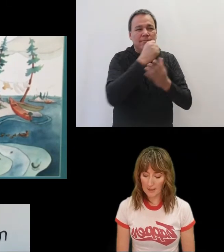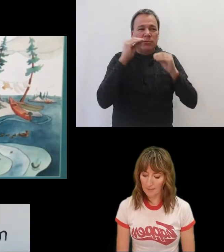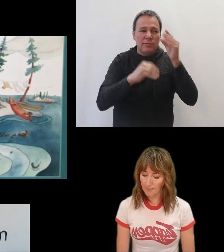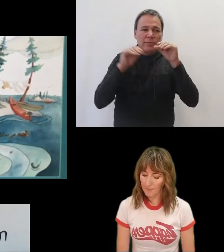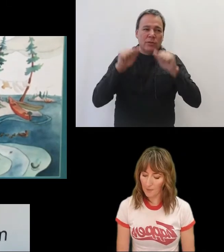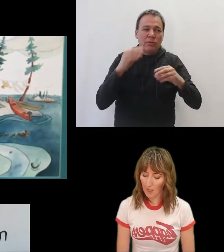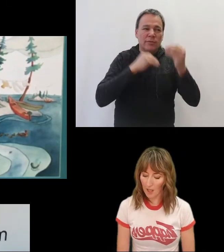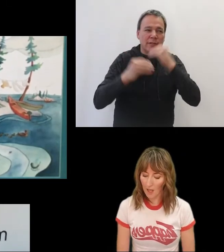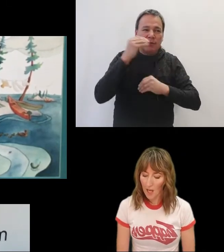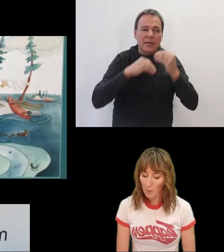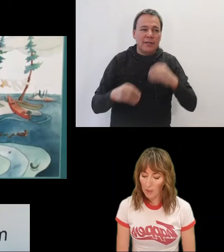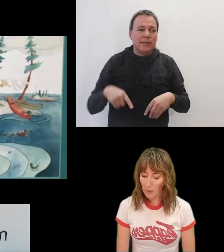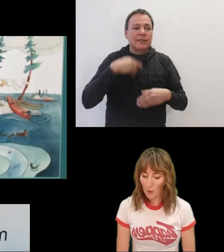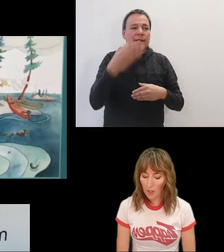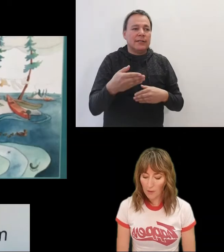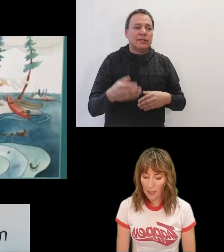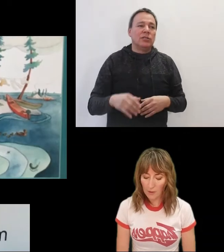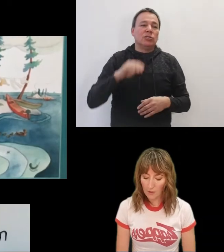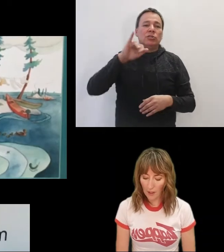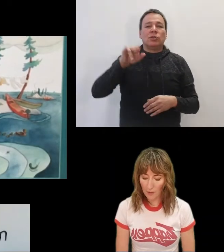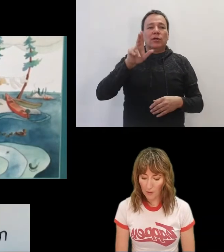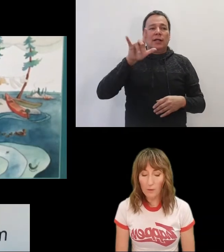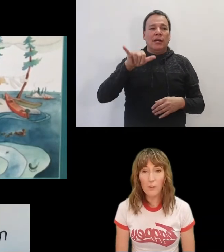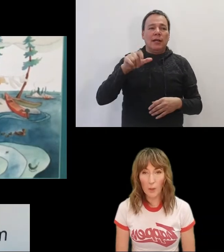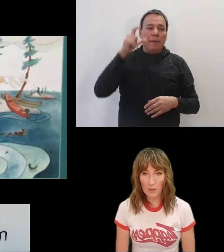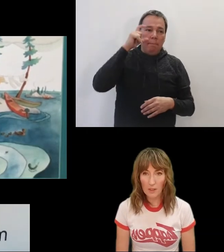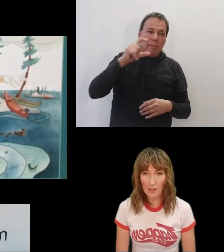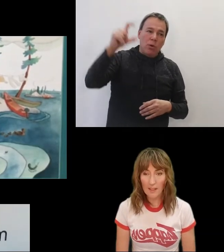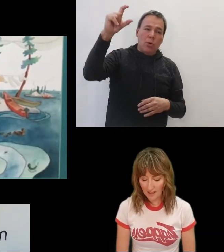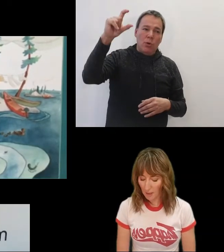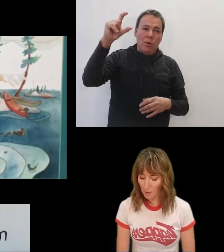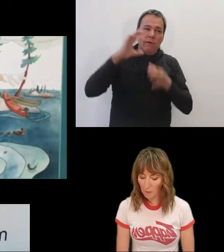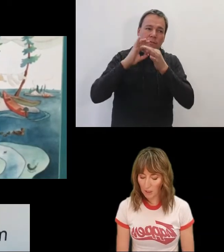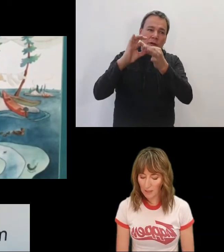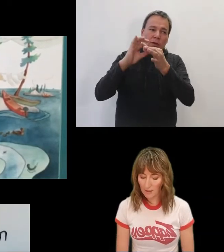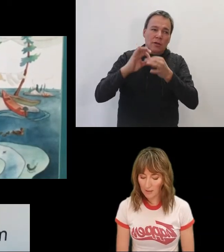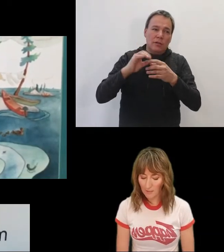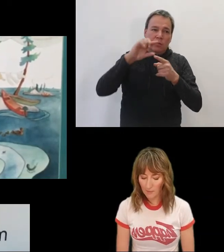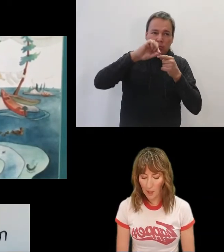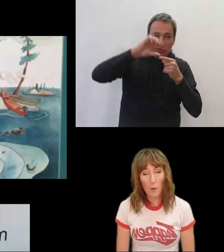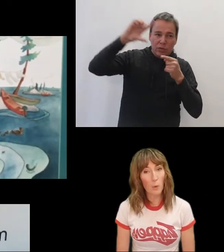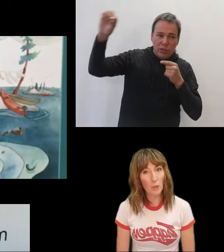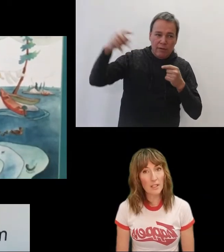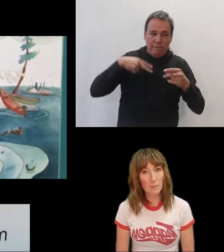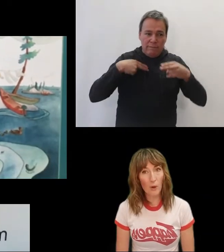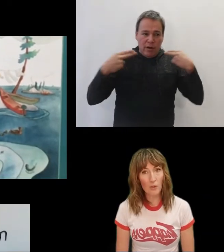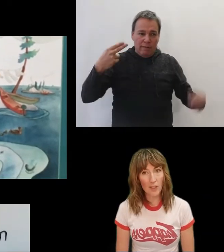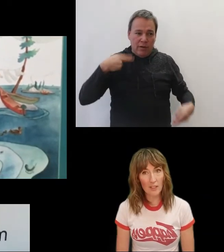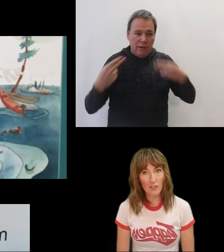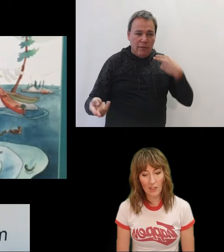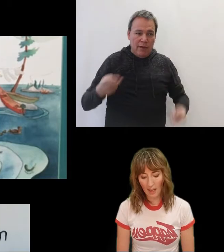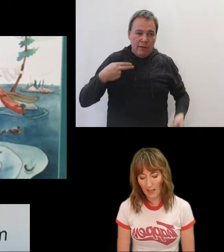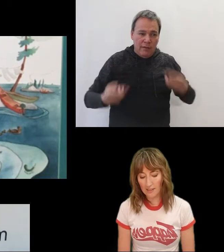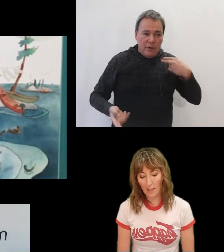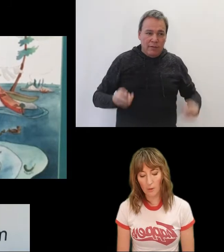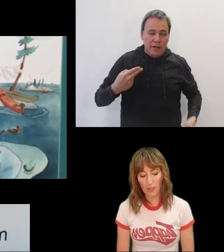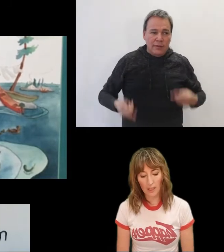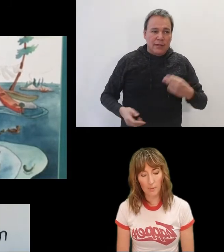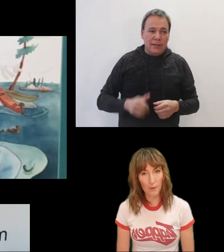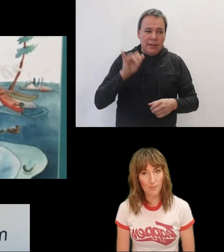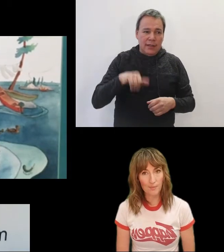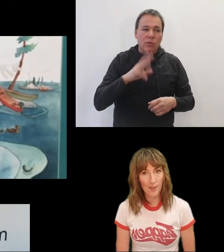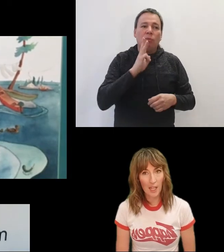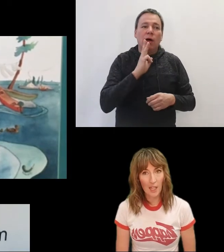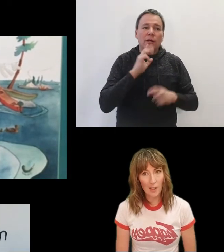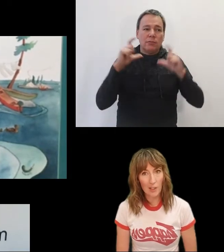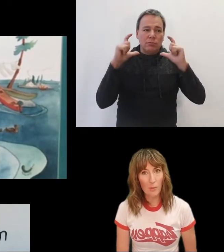Peskawi pisin. When the waterfowl's feathers float in the summer's breeze, we smoke fish at summer